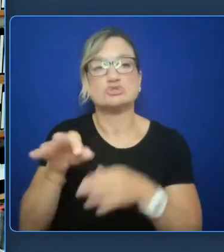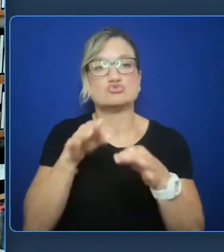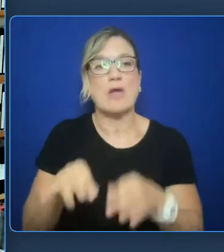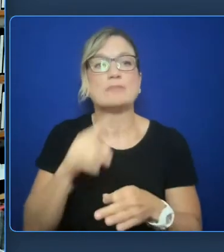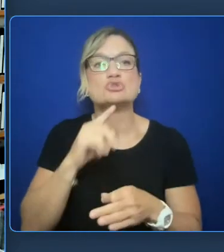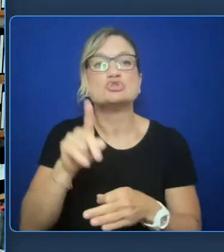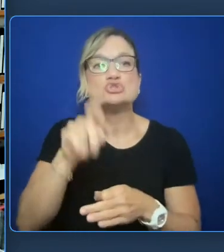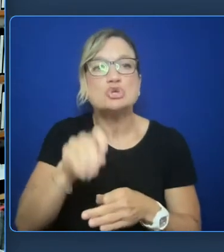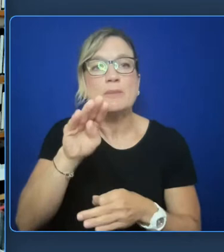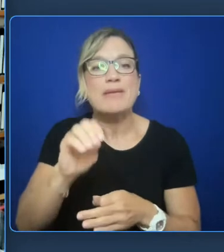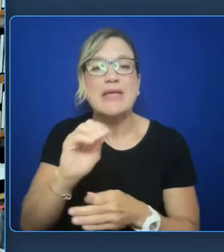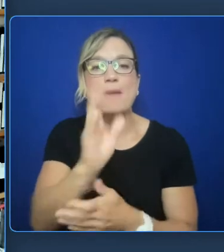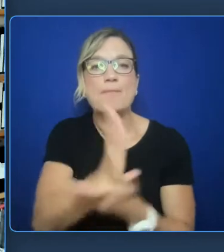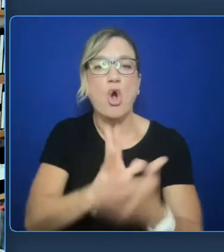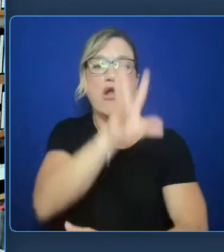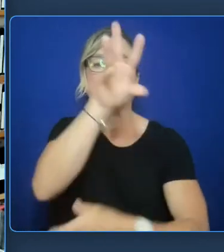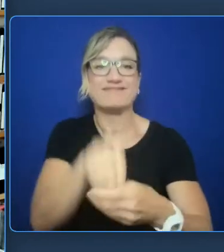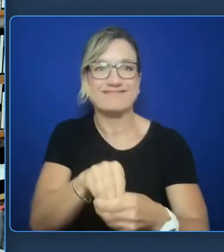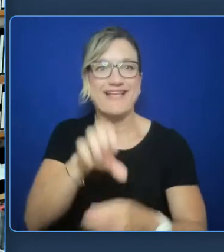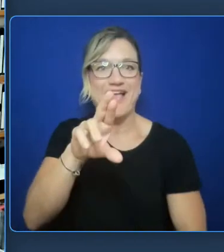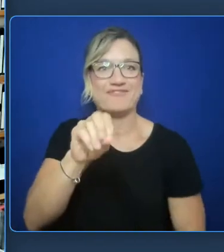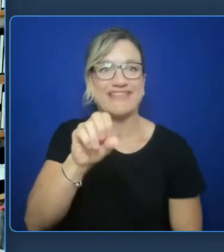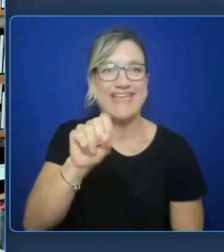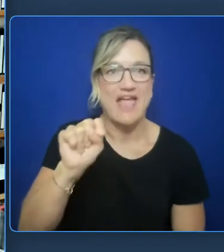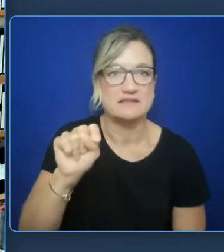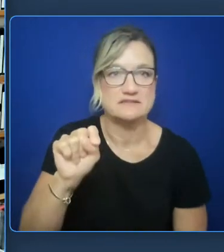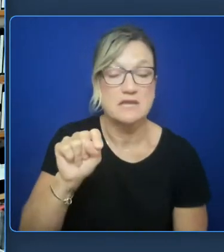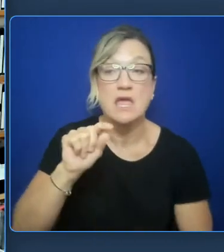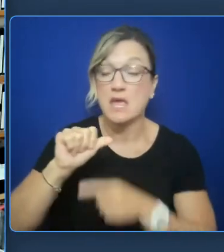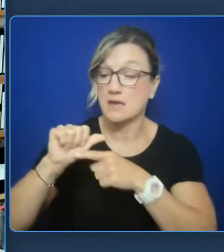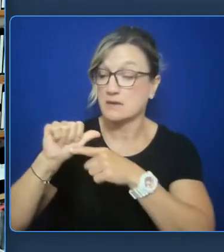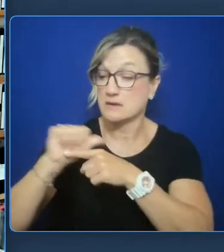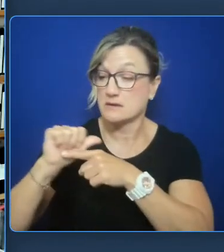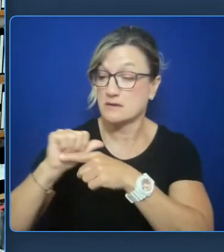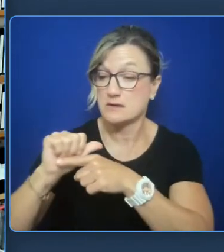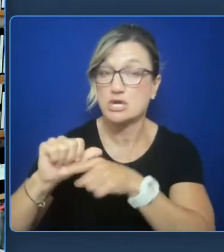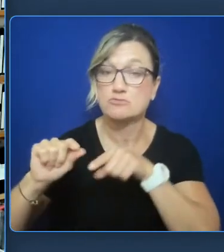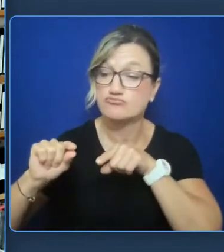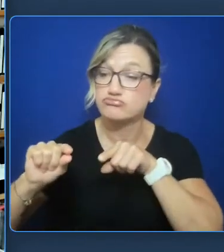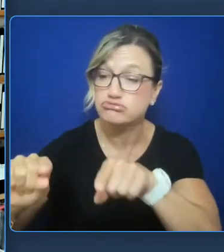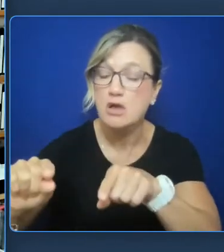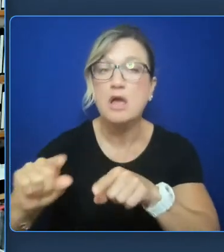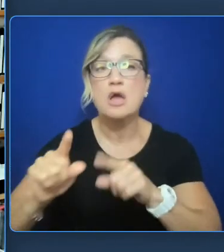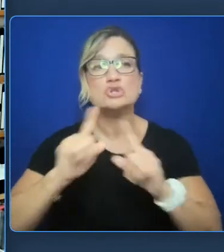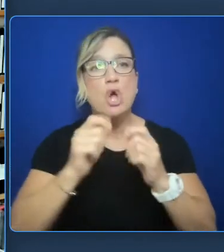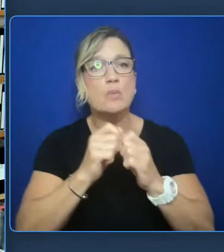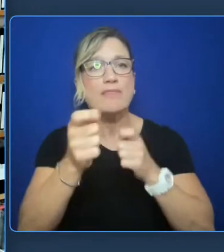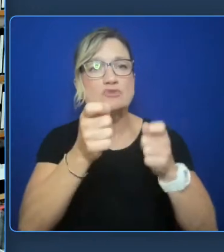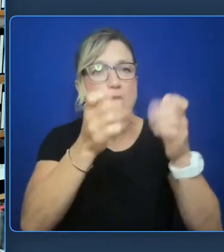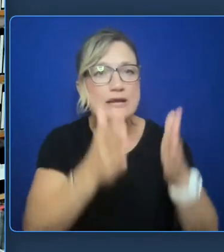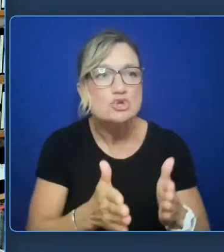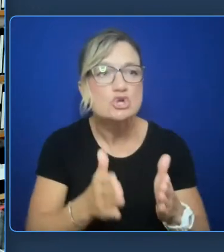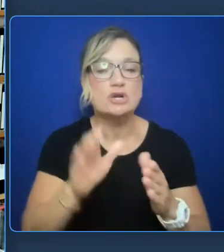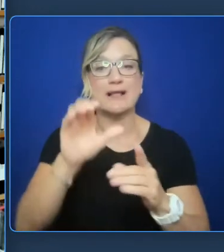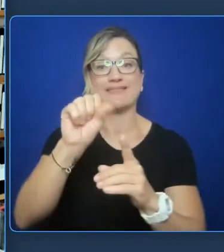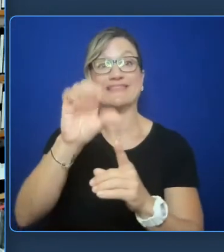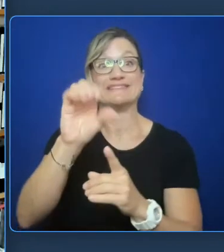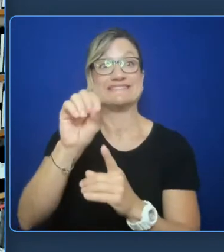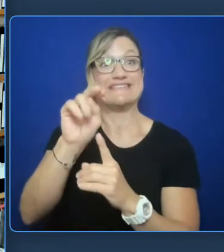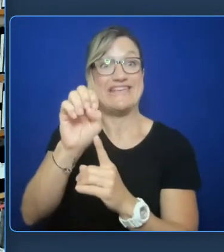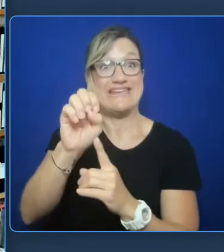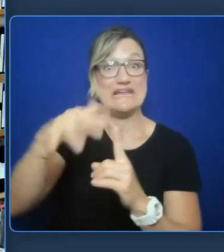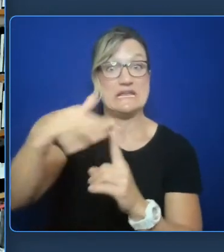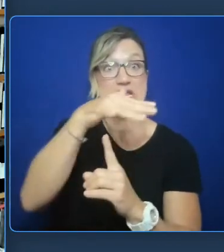of the cast and develop the description throughout the rehearsal period, talk to the director, talk to the scenic designer,